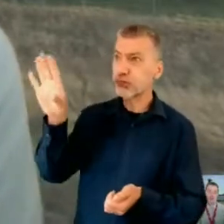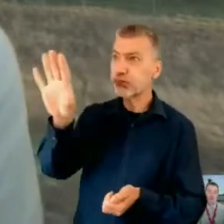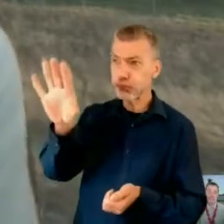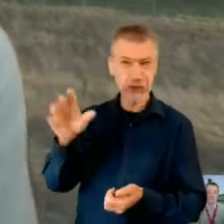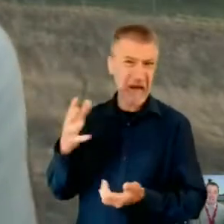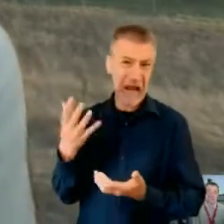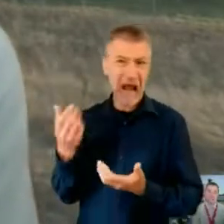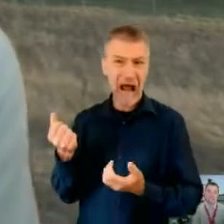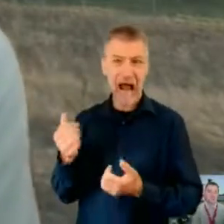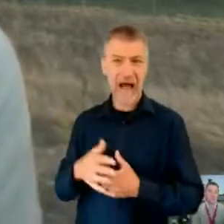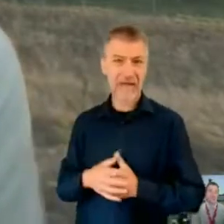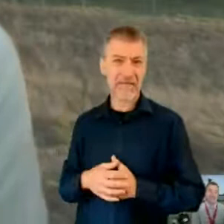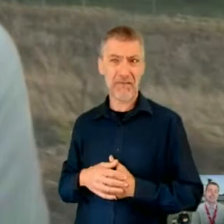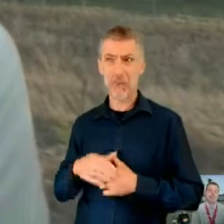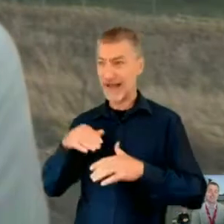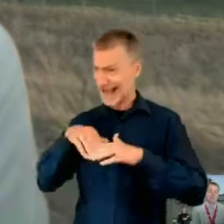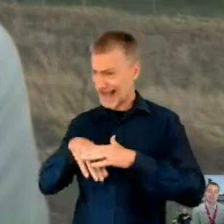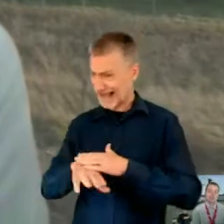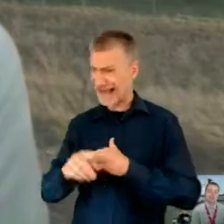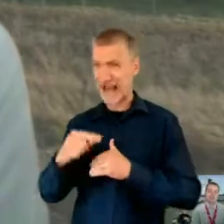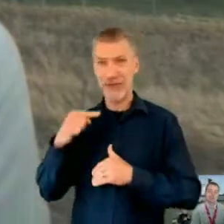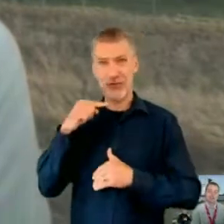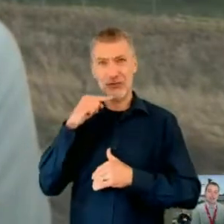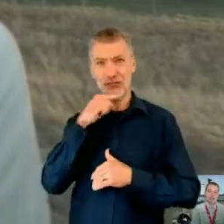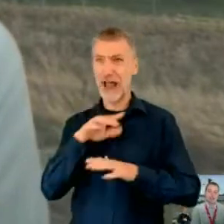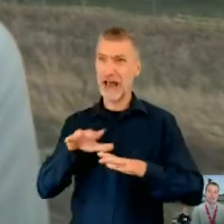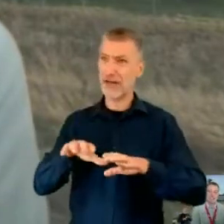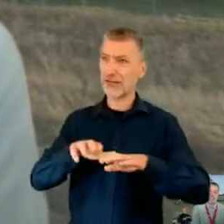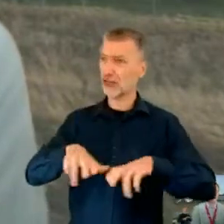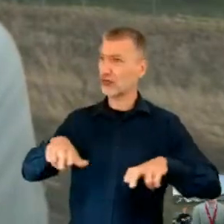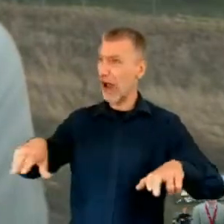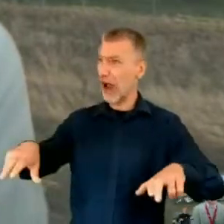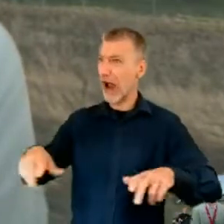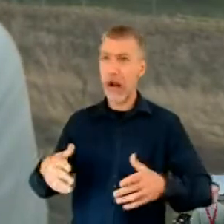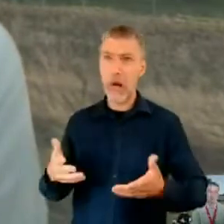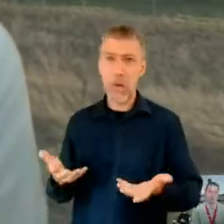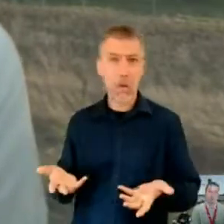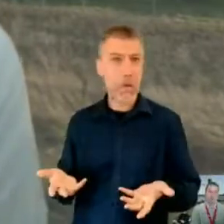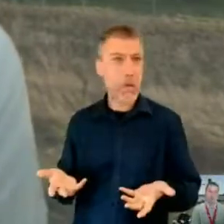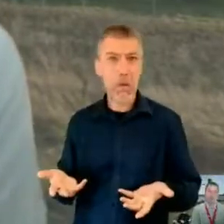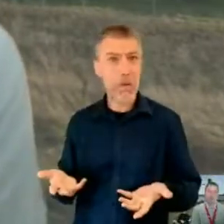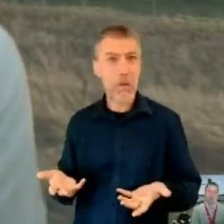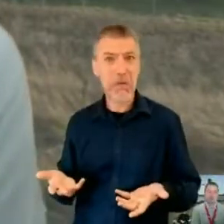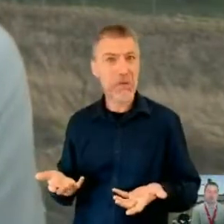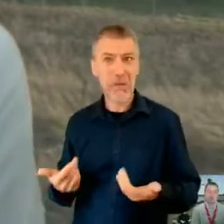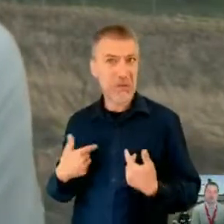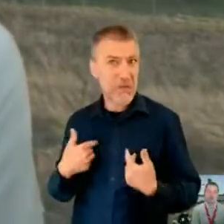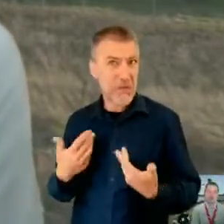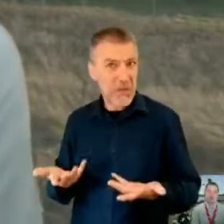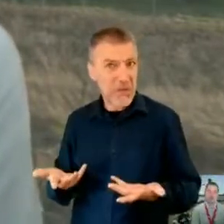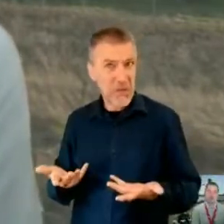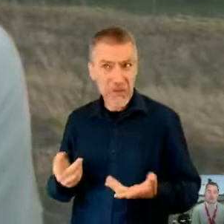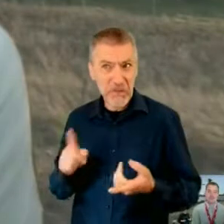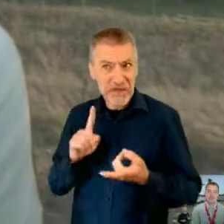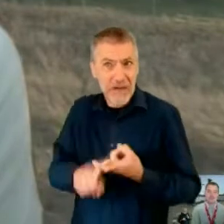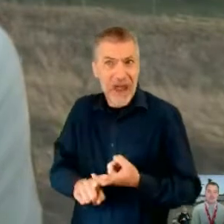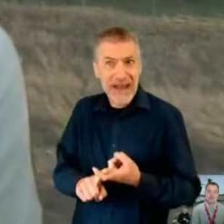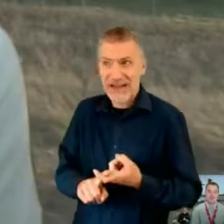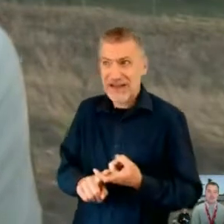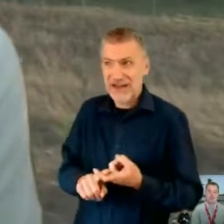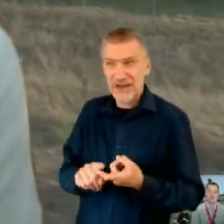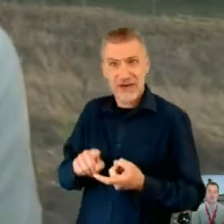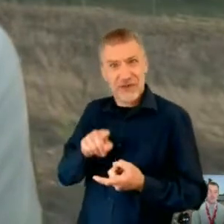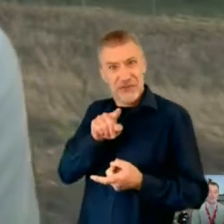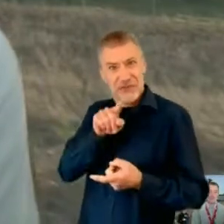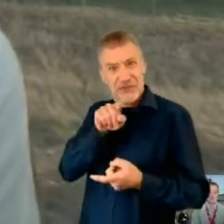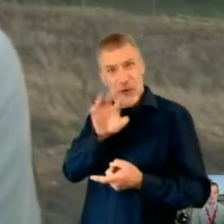know our interiors are nice and red. So I guess it depends what train the person asked the question is referring to. I